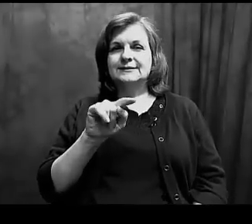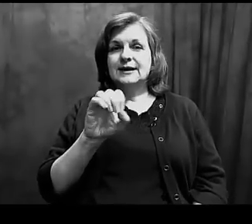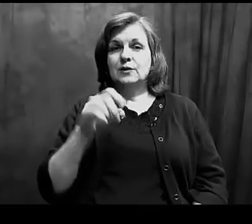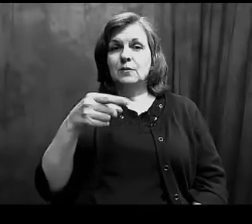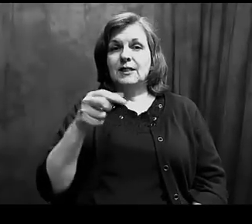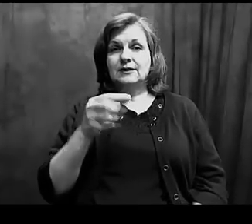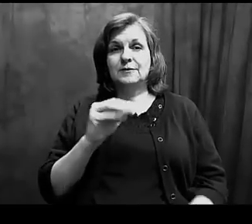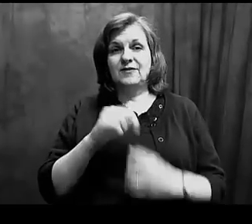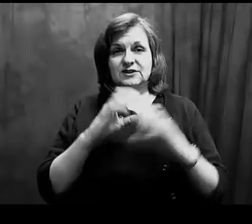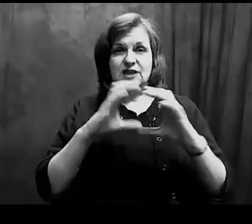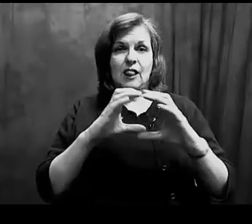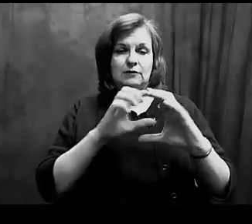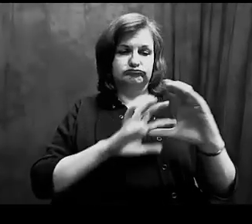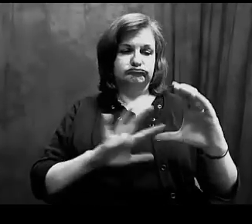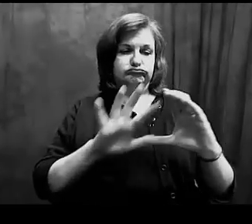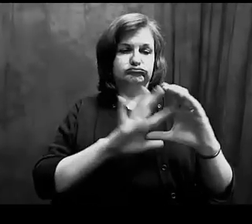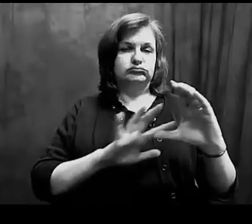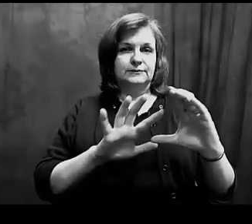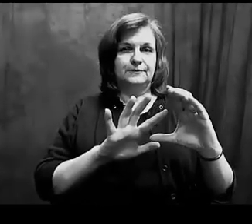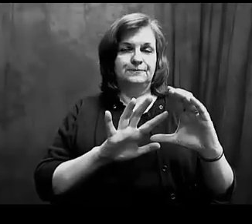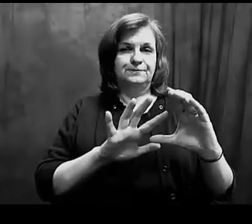going to occur in the cytoplasm.